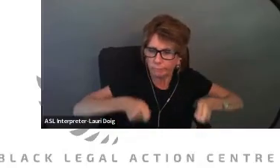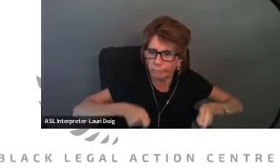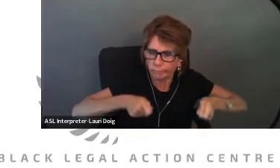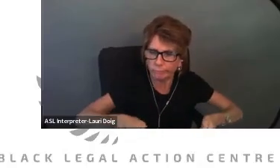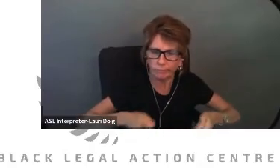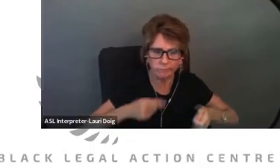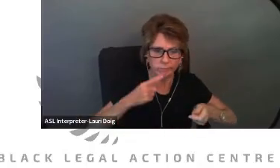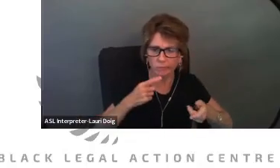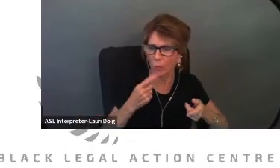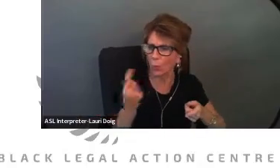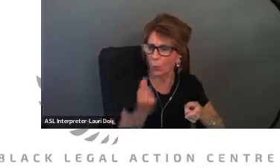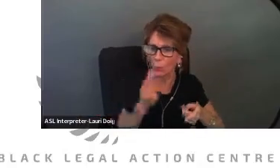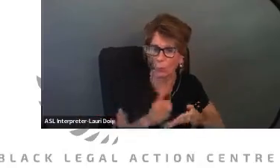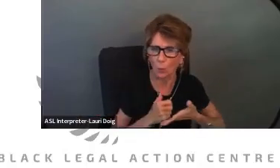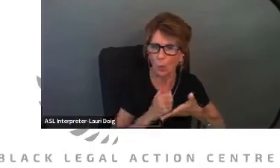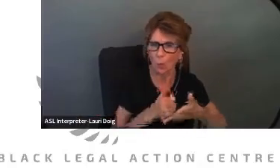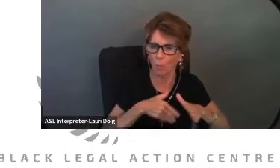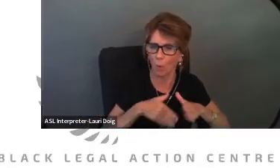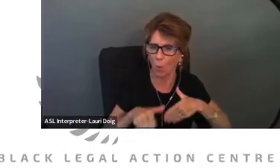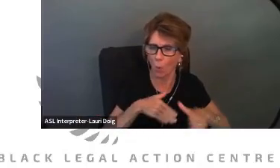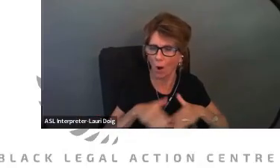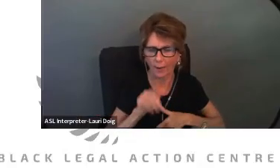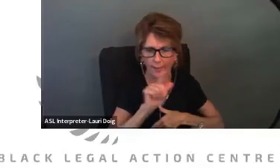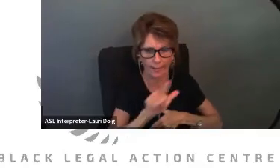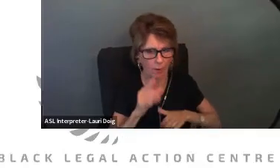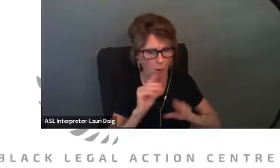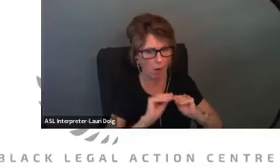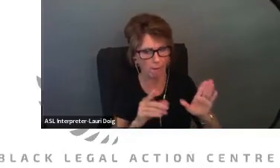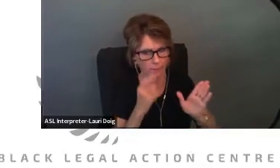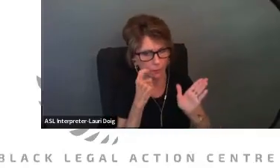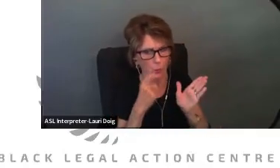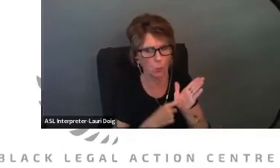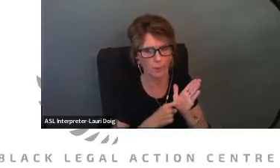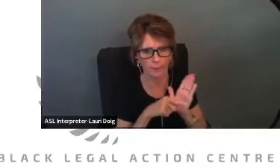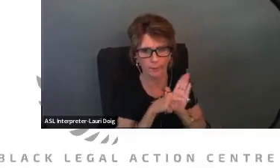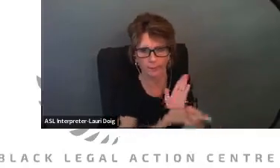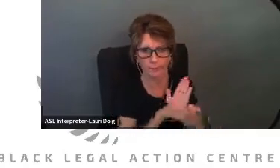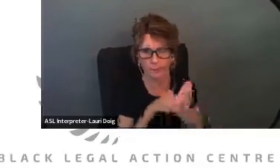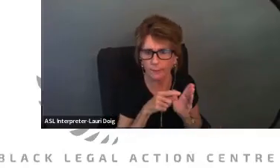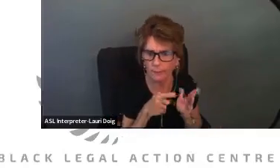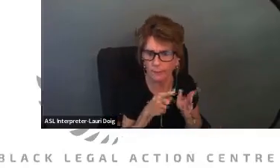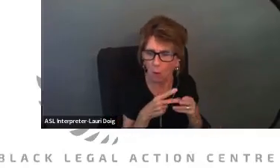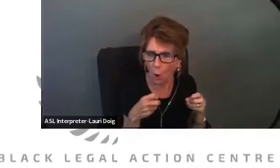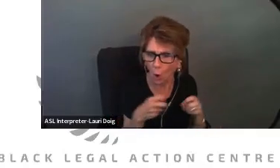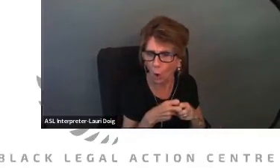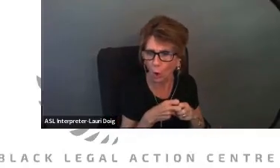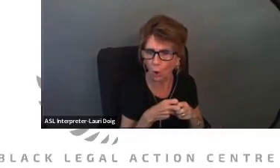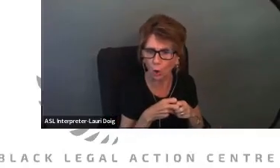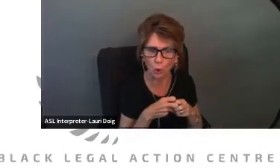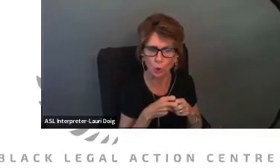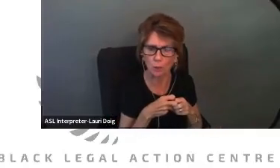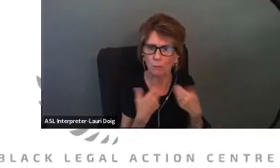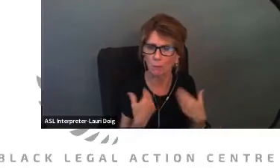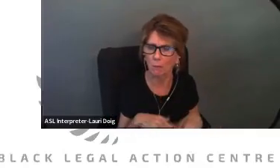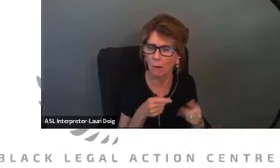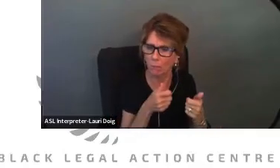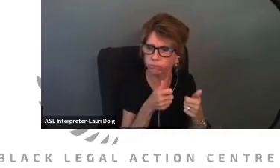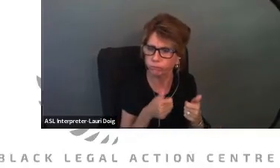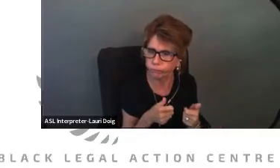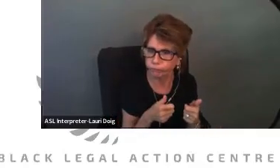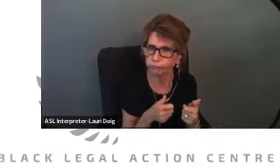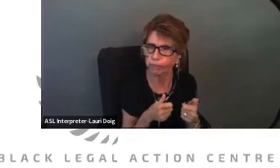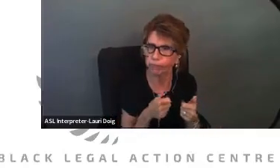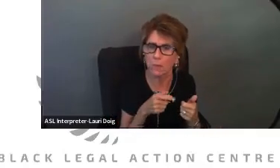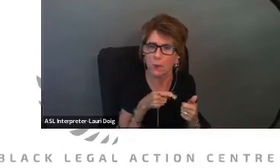If the landlord can obviously see that the person recently had an injury, their circumstances have changed, and now